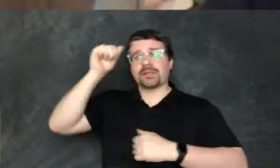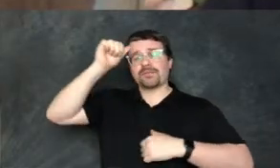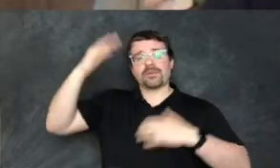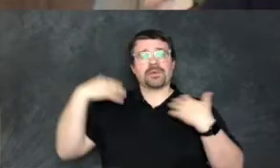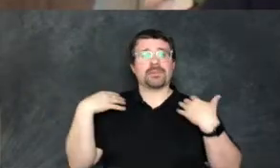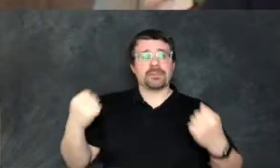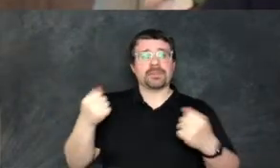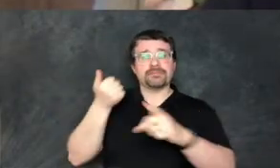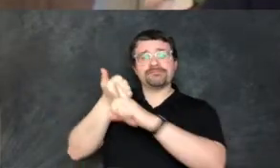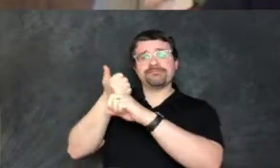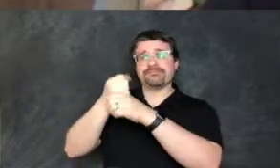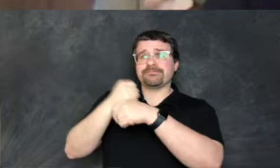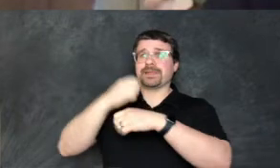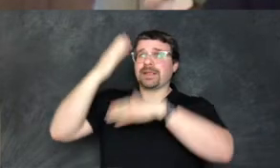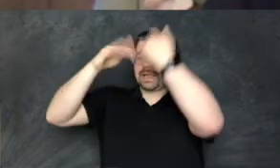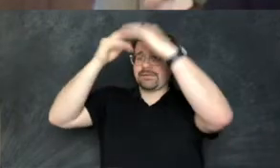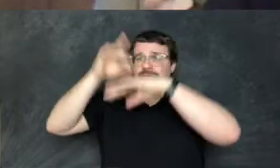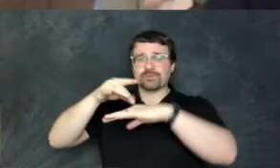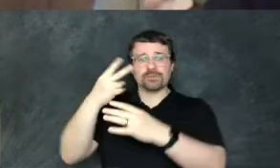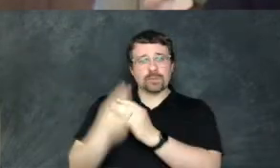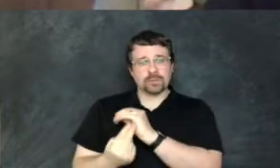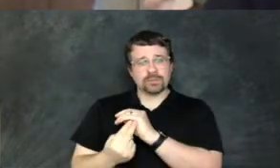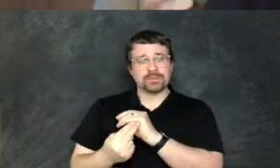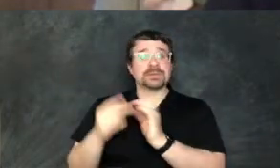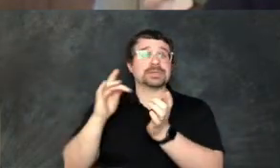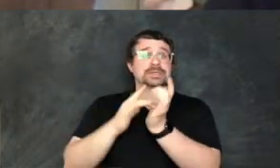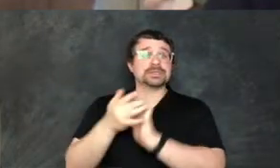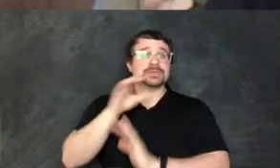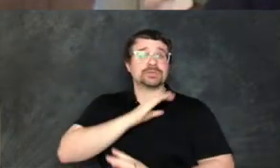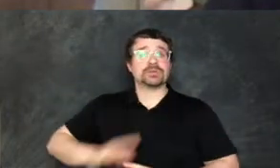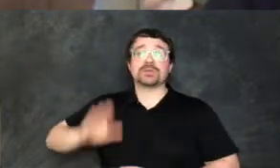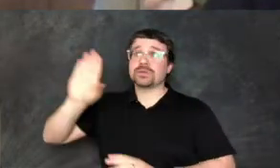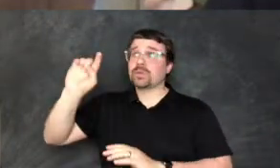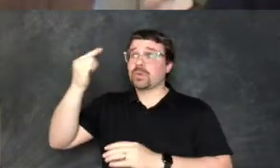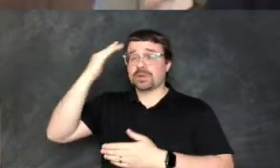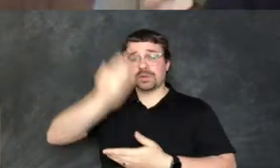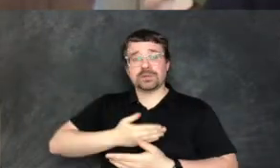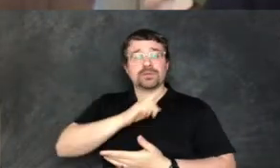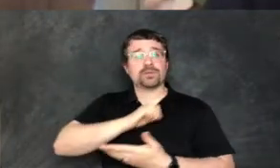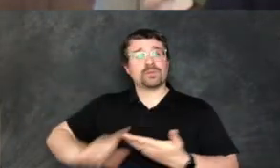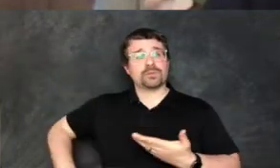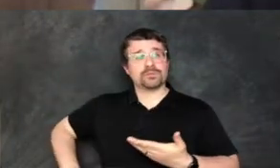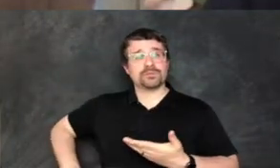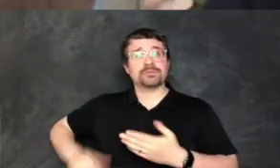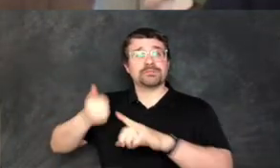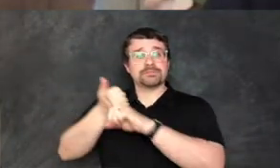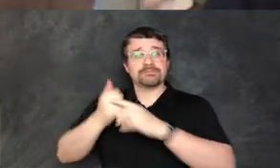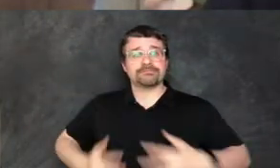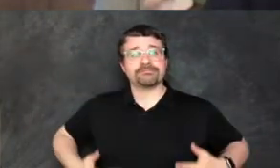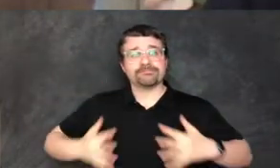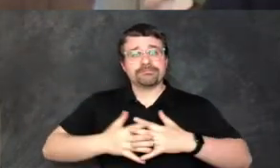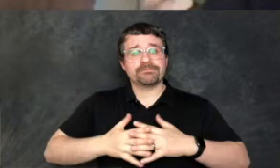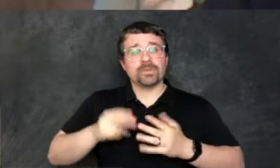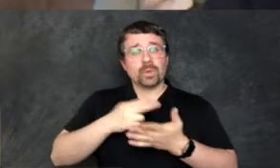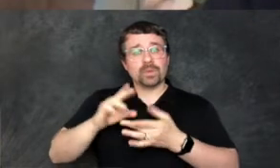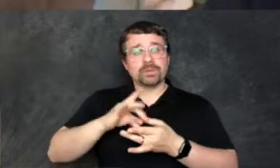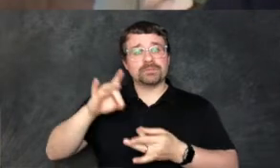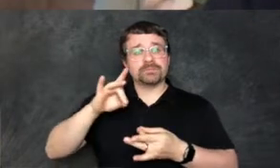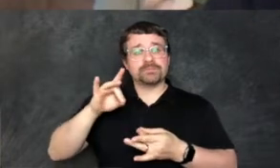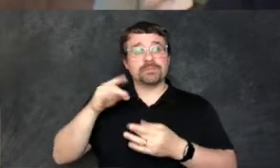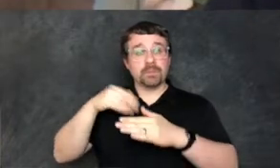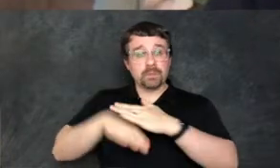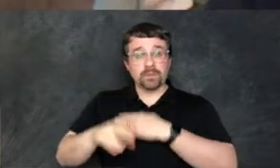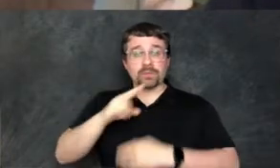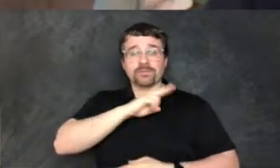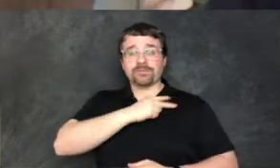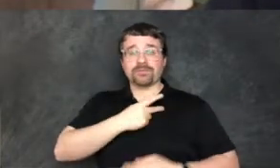I believe in God the Father Almighty, maker of heaven and earth, and in Jesus Christ, his only Son, our Lord, who was